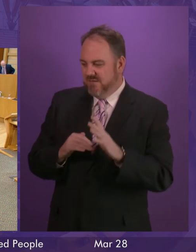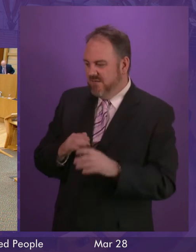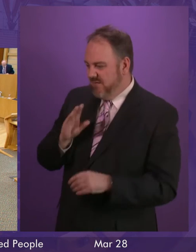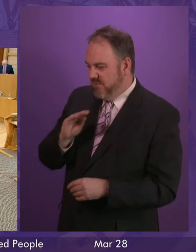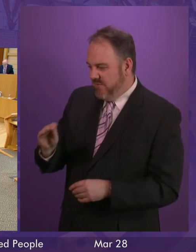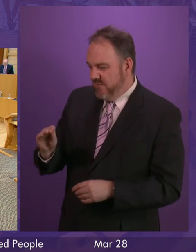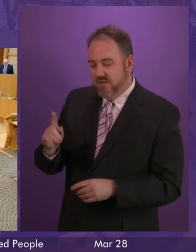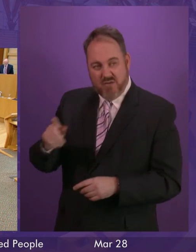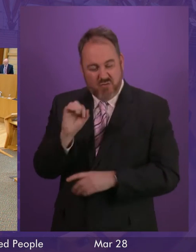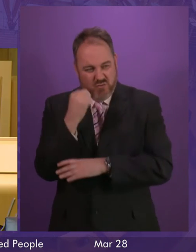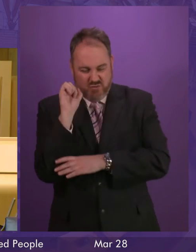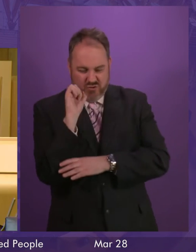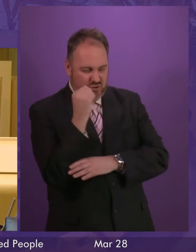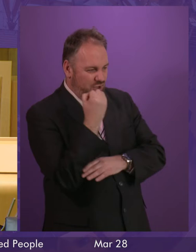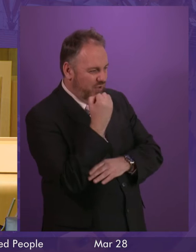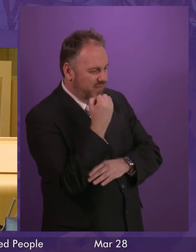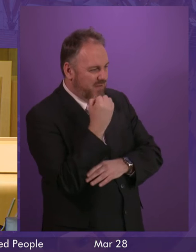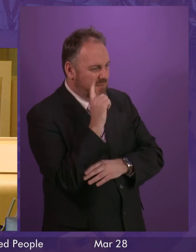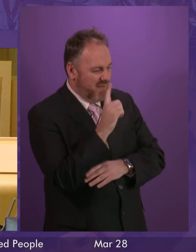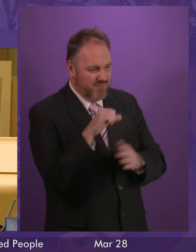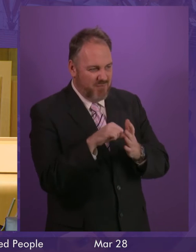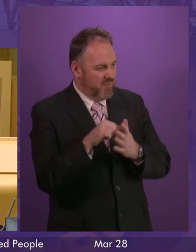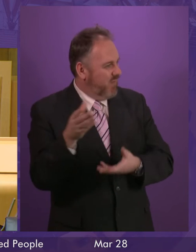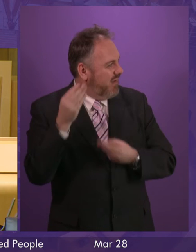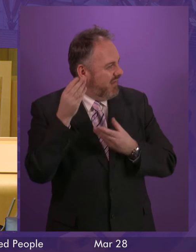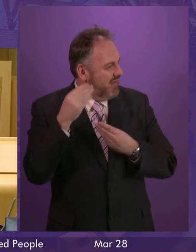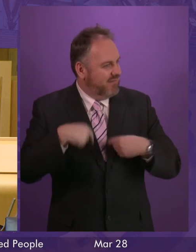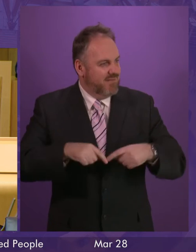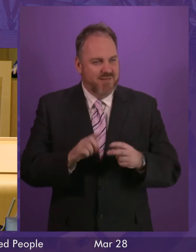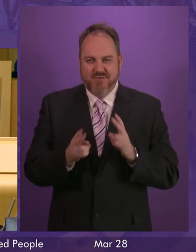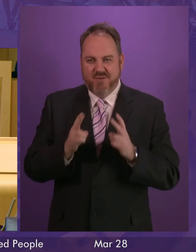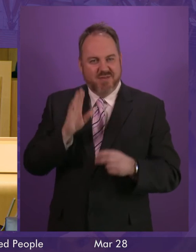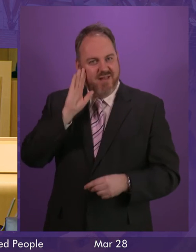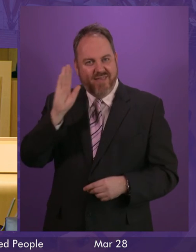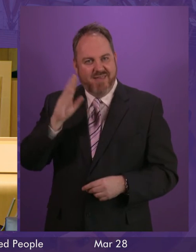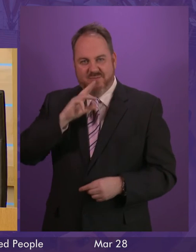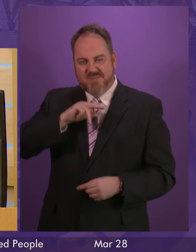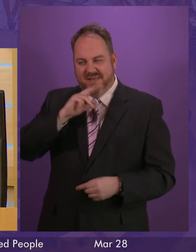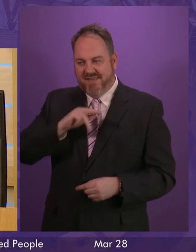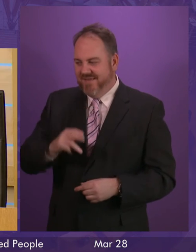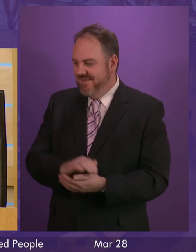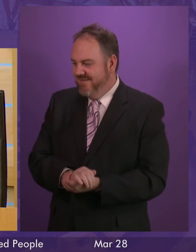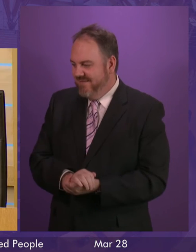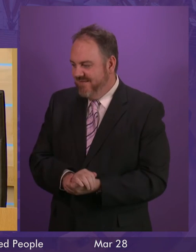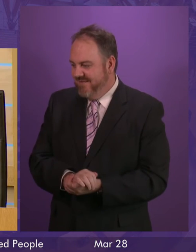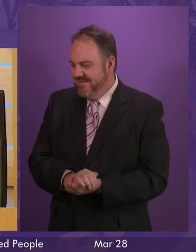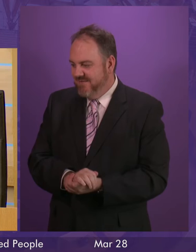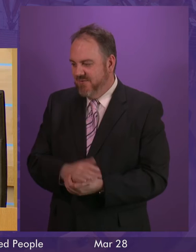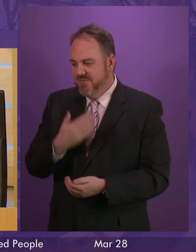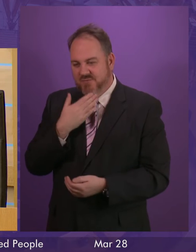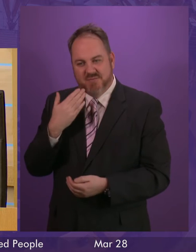Minister, I understand why you turned sideways, but I think it could be quite hard for BSL to interpret that while you're away from the microphone.